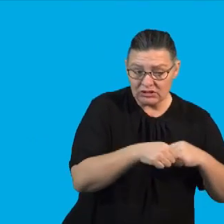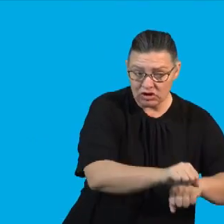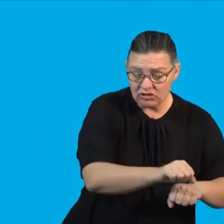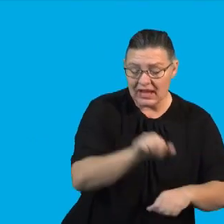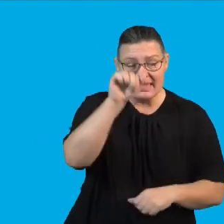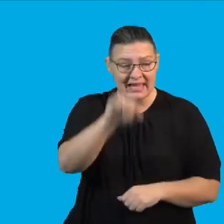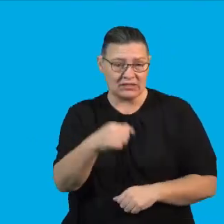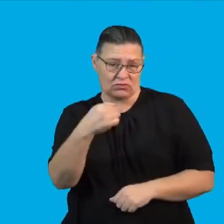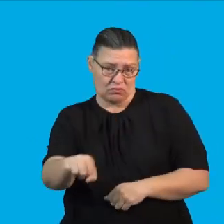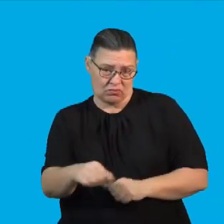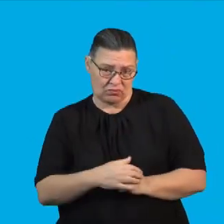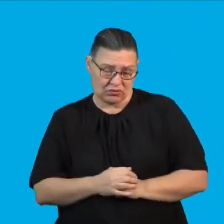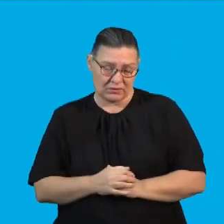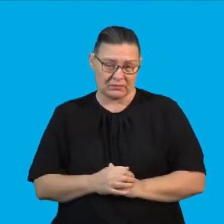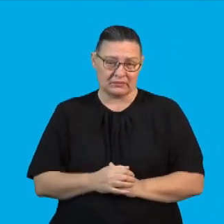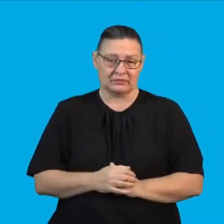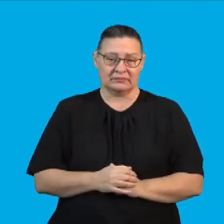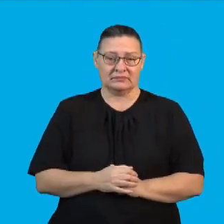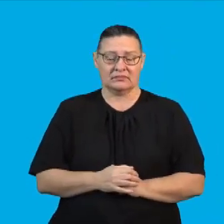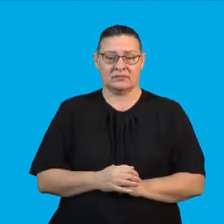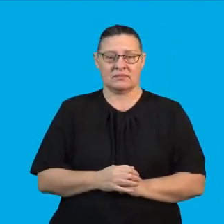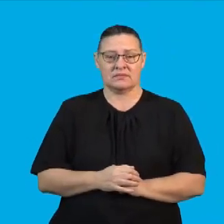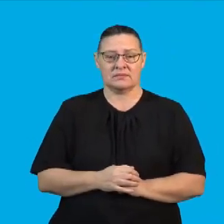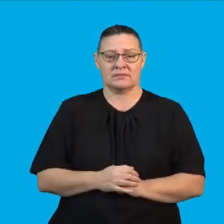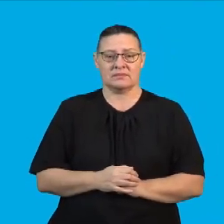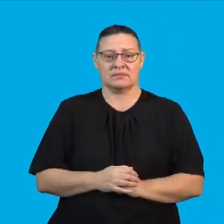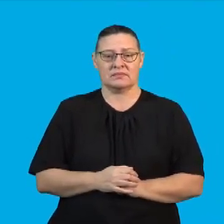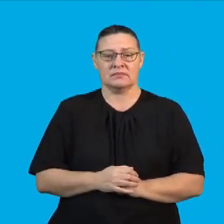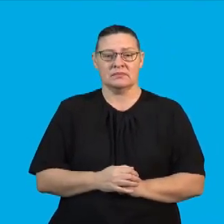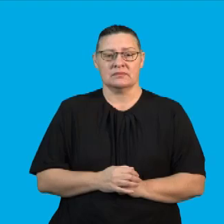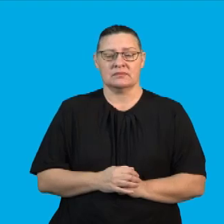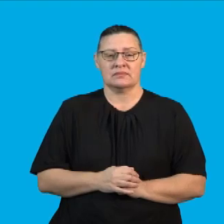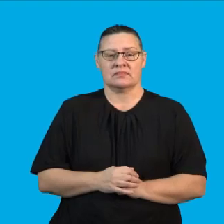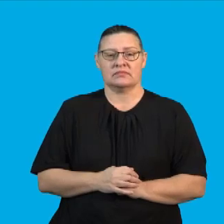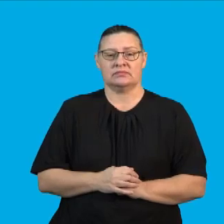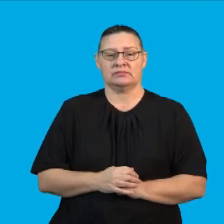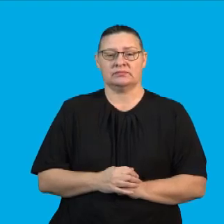they have on the future reproductive success.